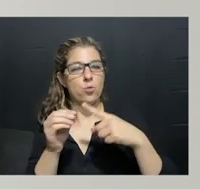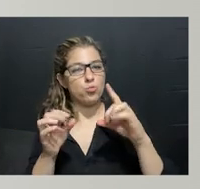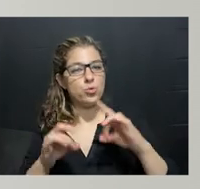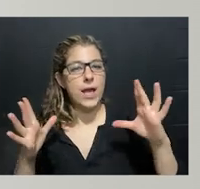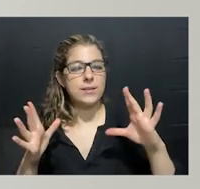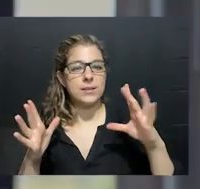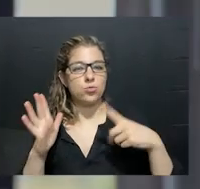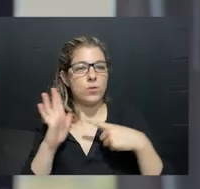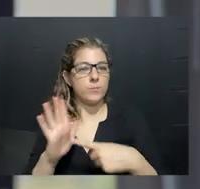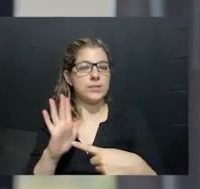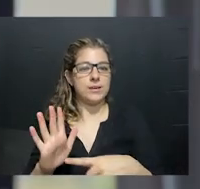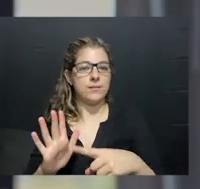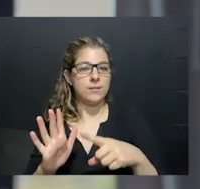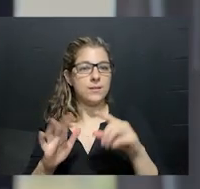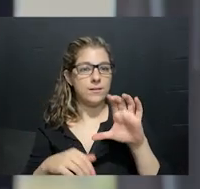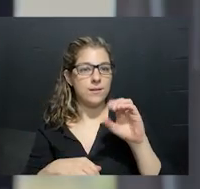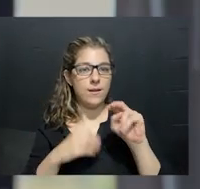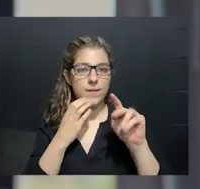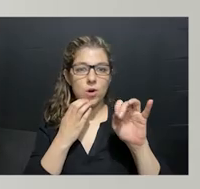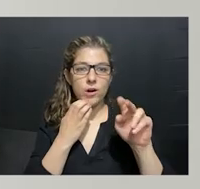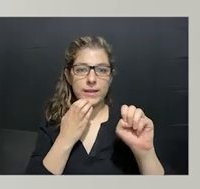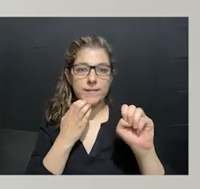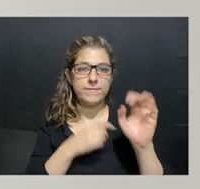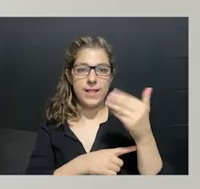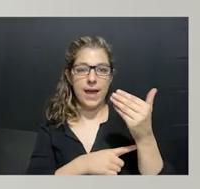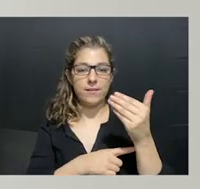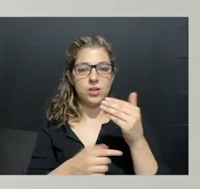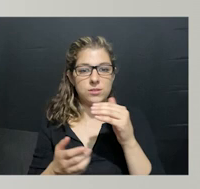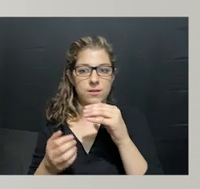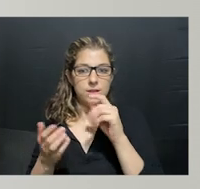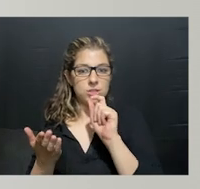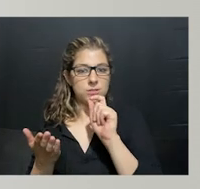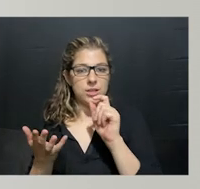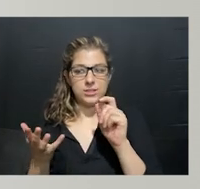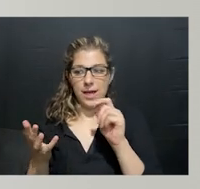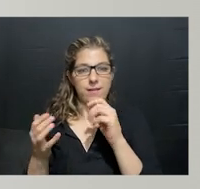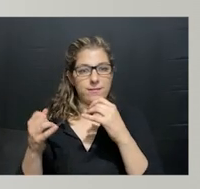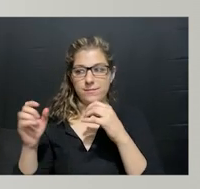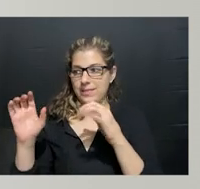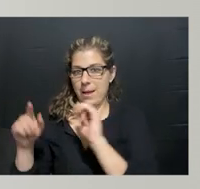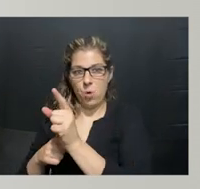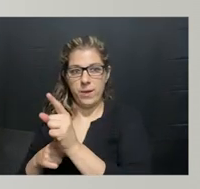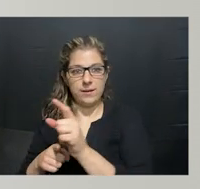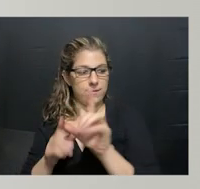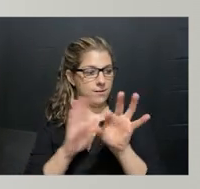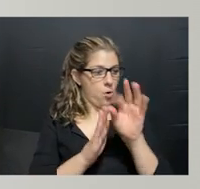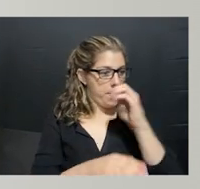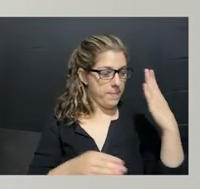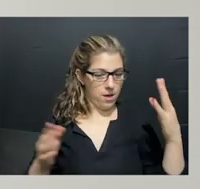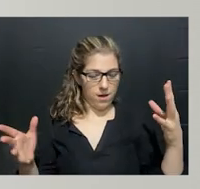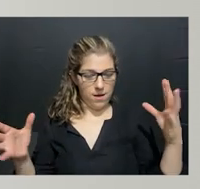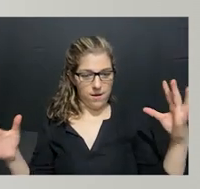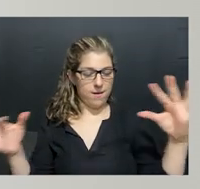brutality represented in the Confederate flag. There's a dotted line for me that connects these two moments in history, because at the